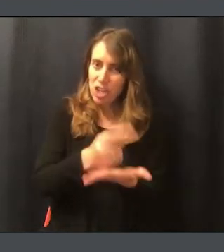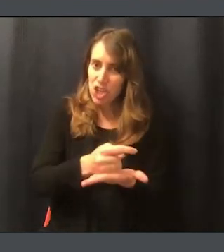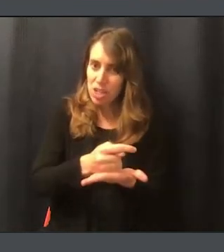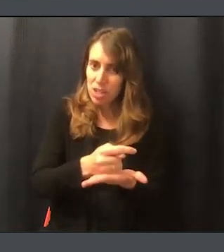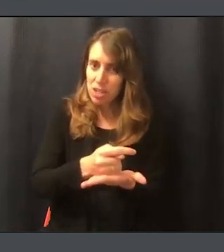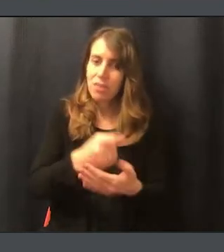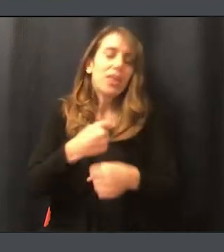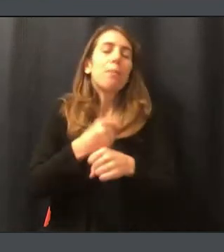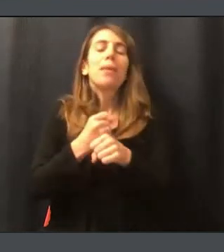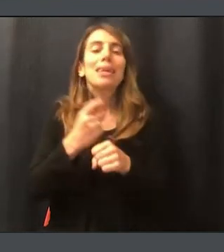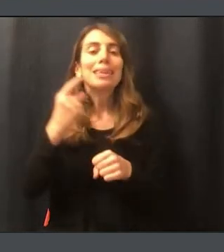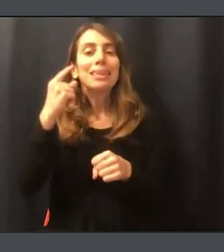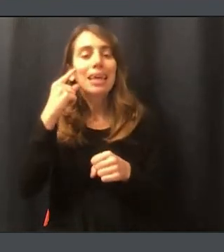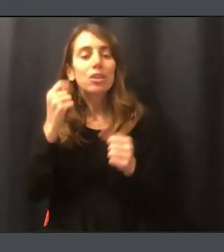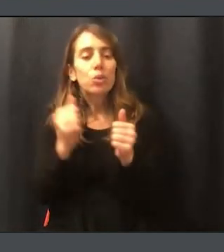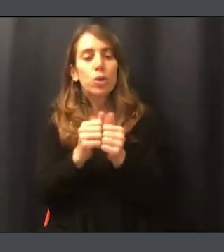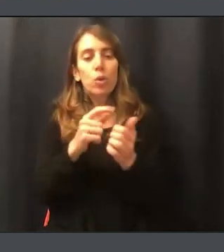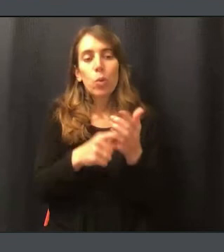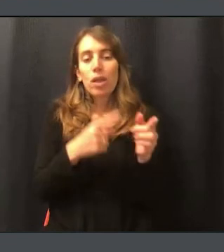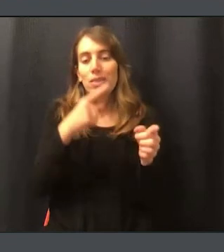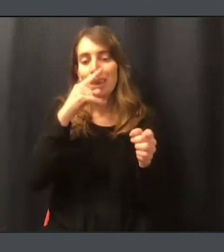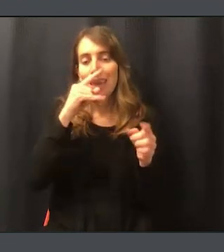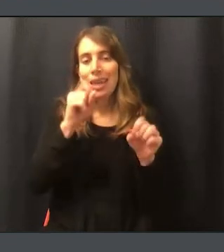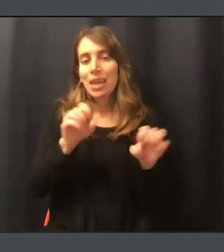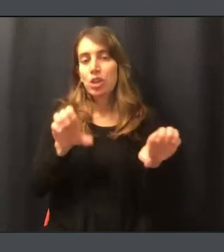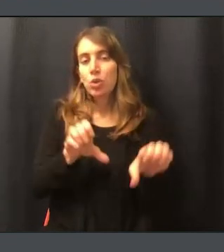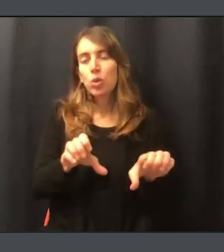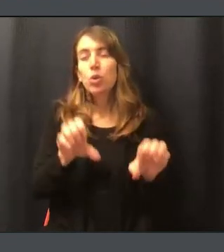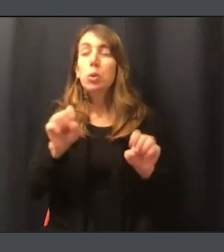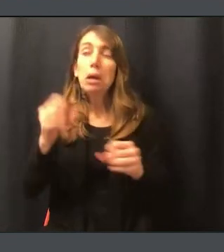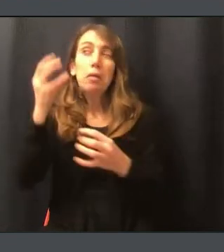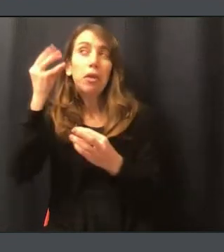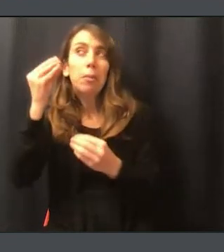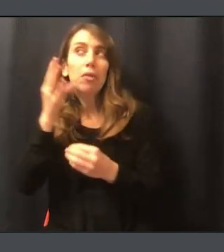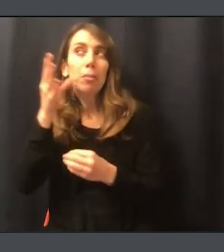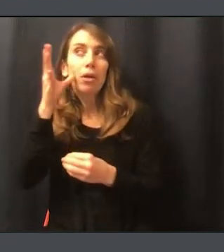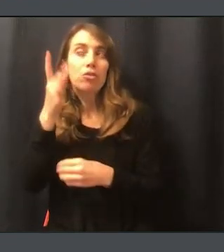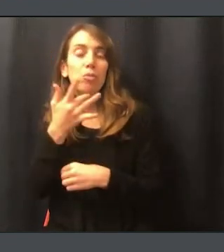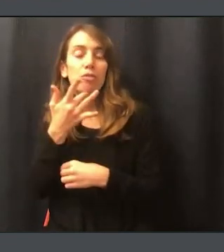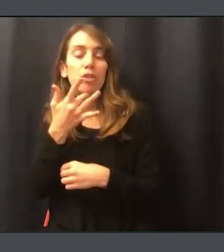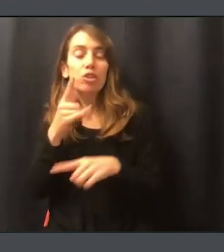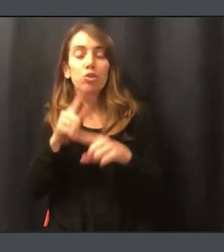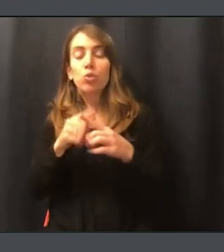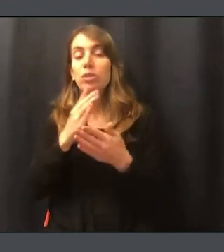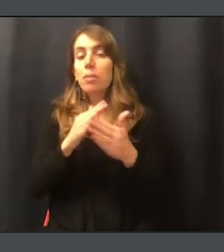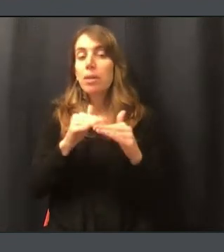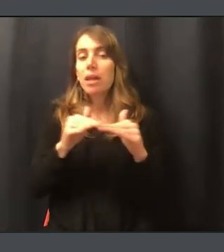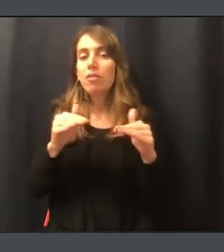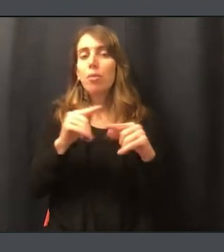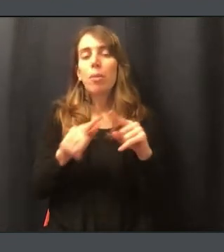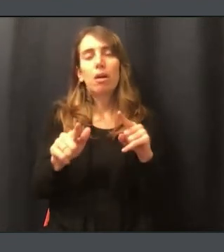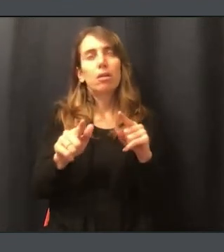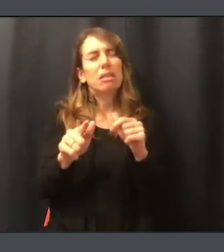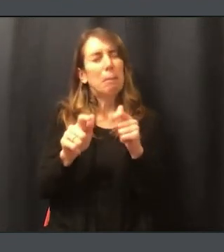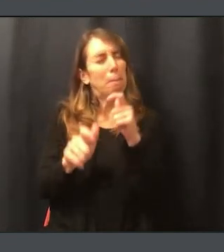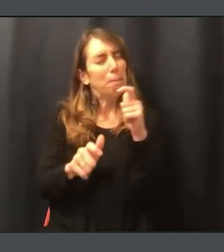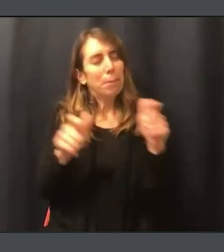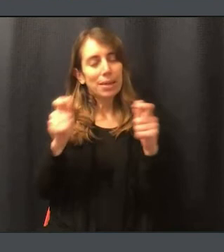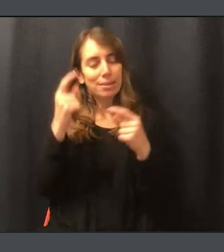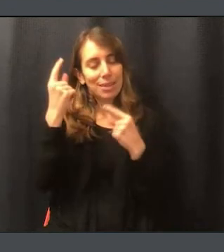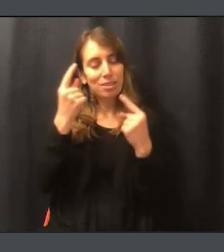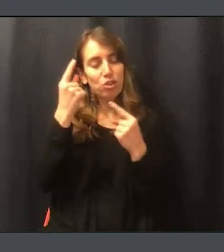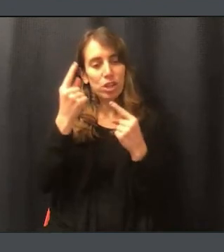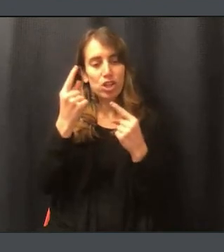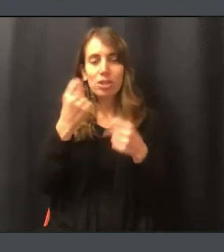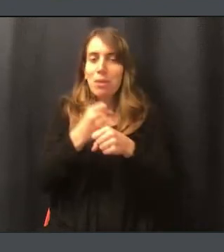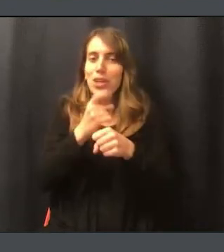can do. You can think about parents' preference to some degree, but the big one is functionality, right? So we know the